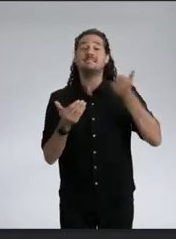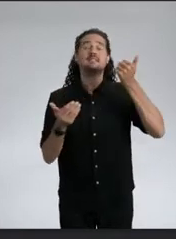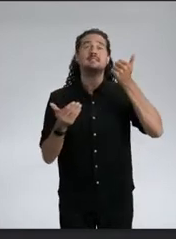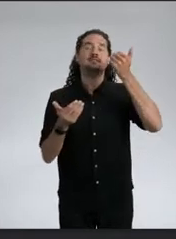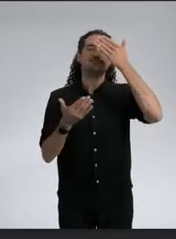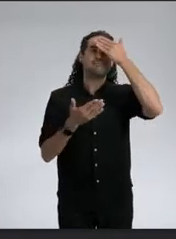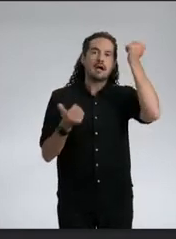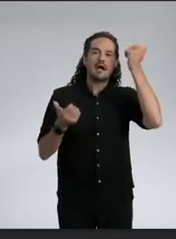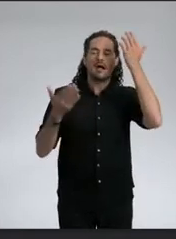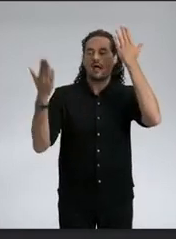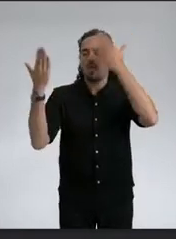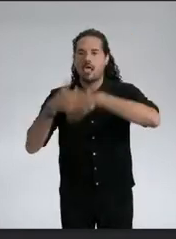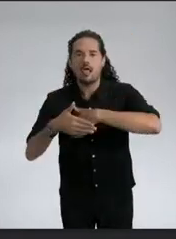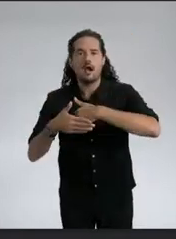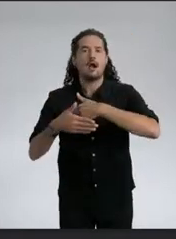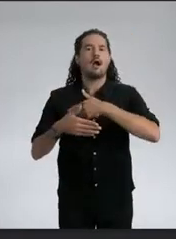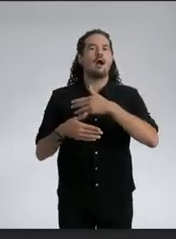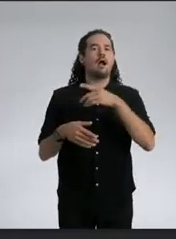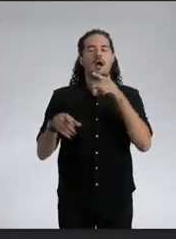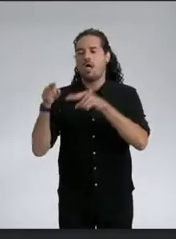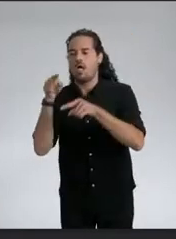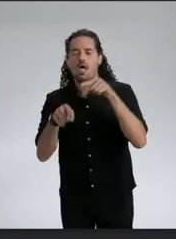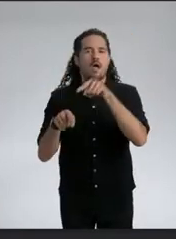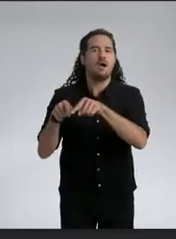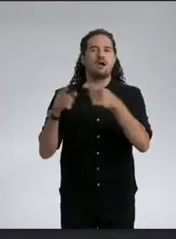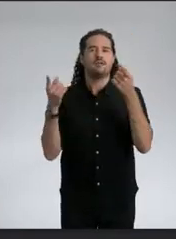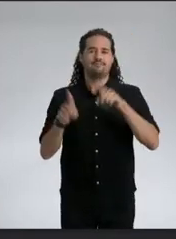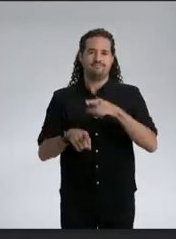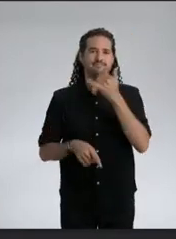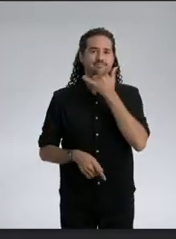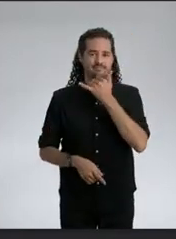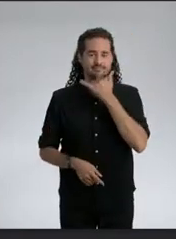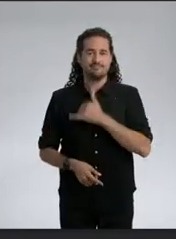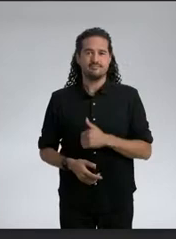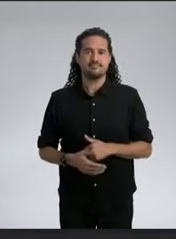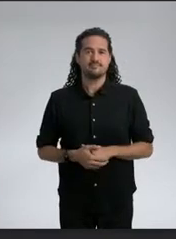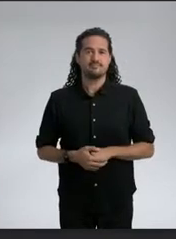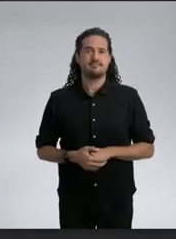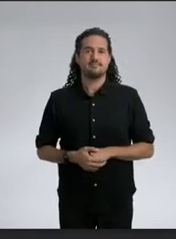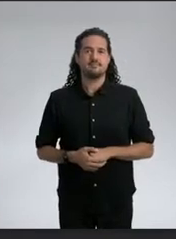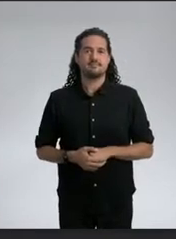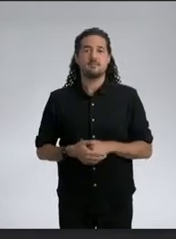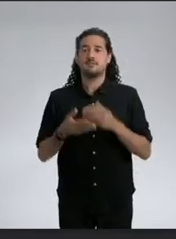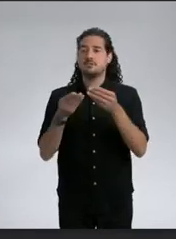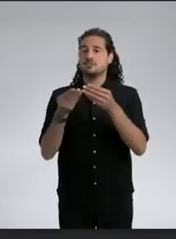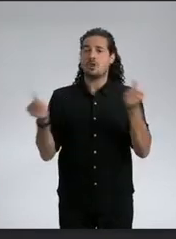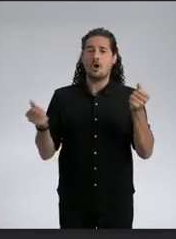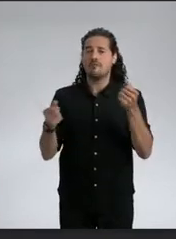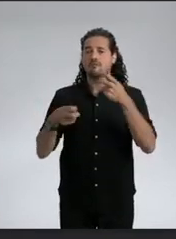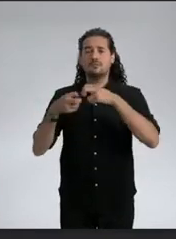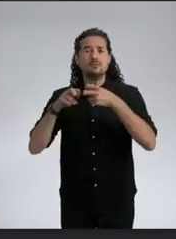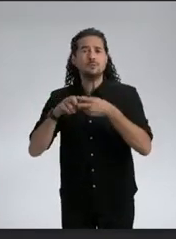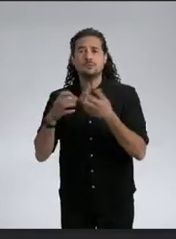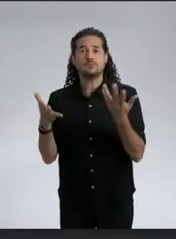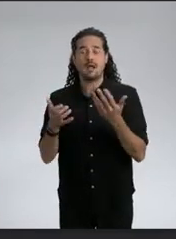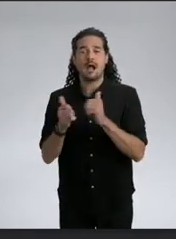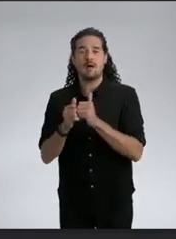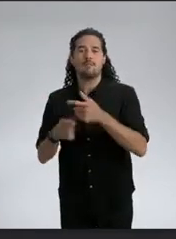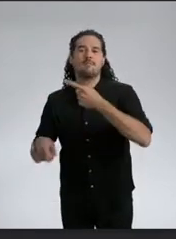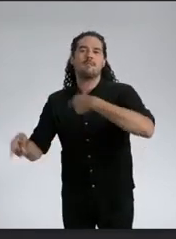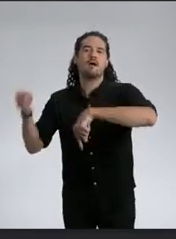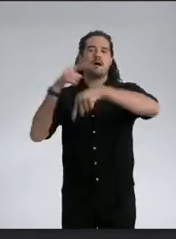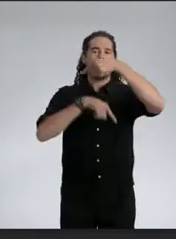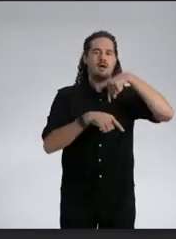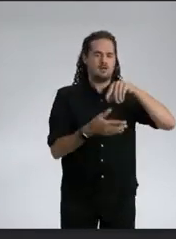a race condition into your code. To solve these issues, we went back to the core idea of